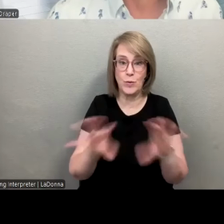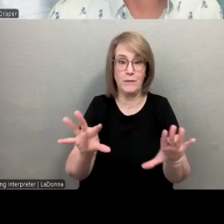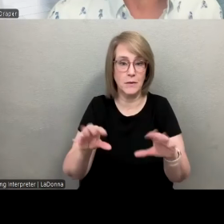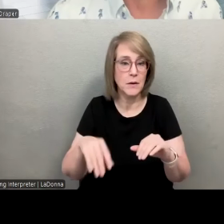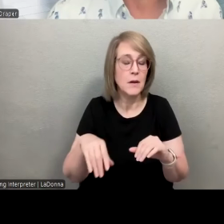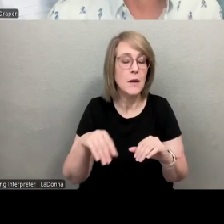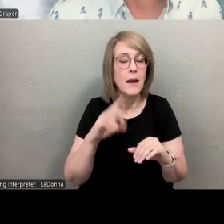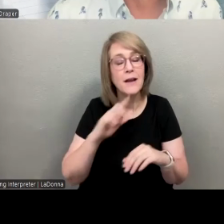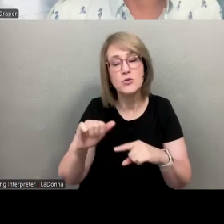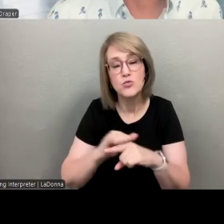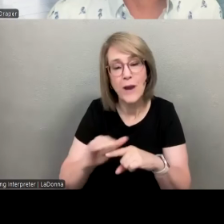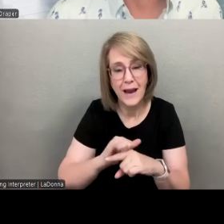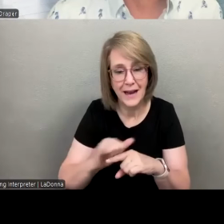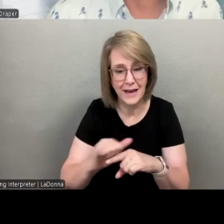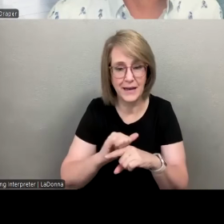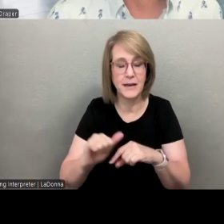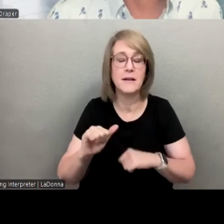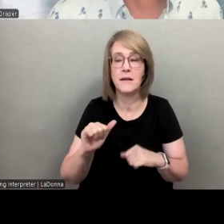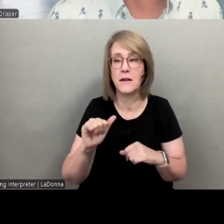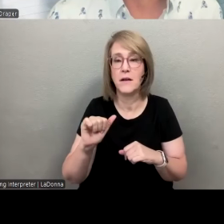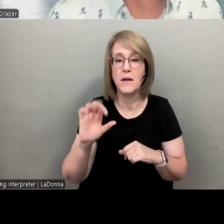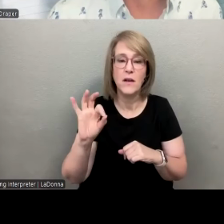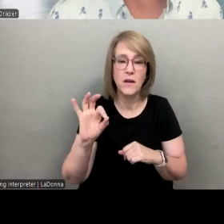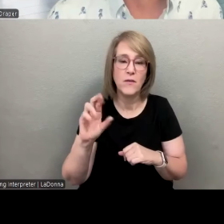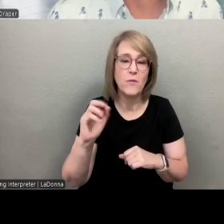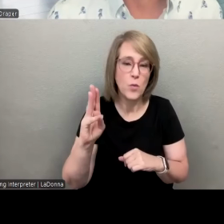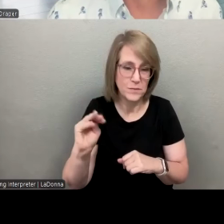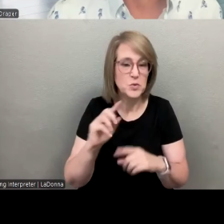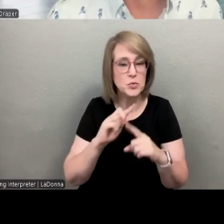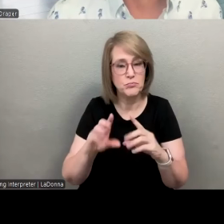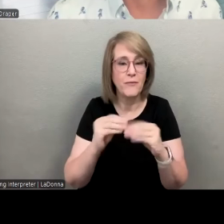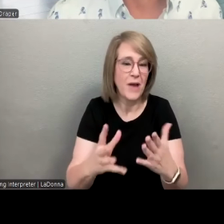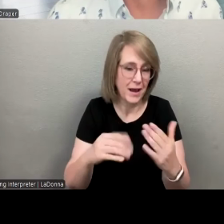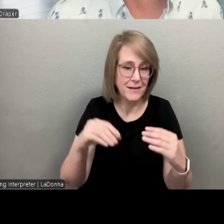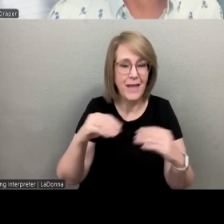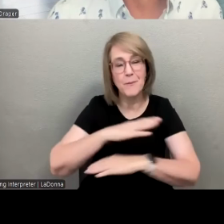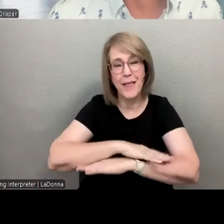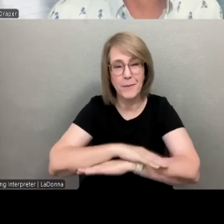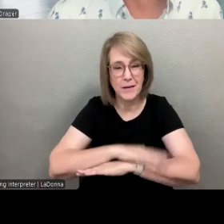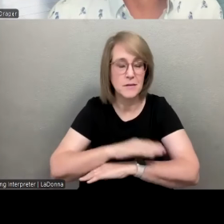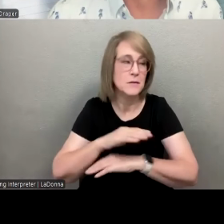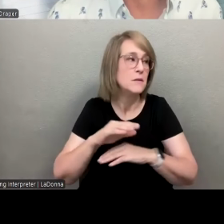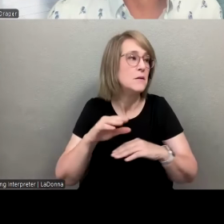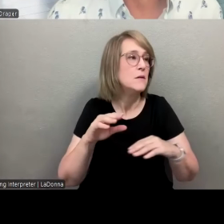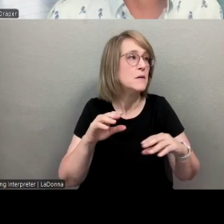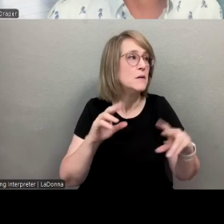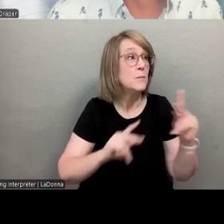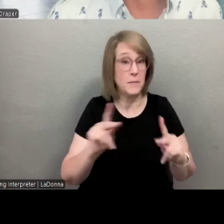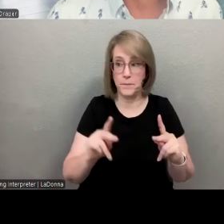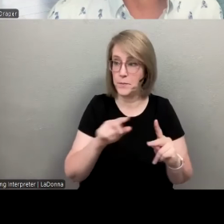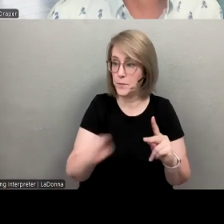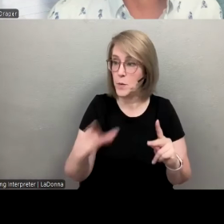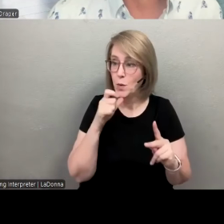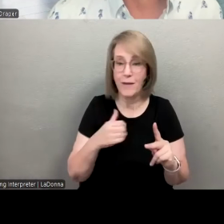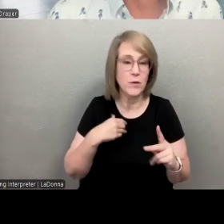in similar style to what you just saw related to active listening, where we have had human raters rate thousands of responses